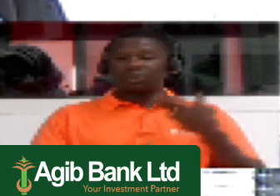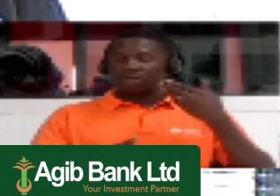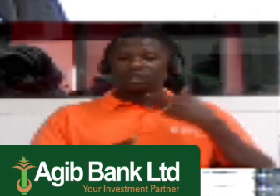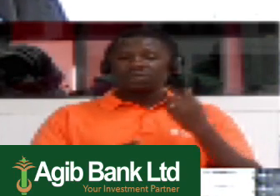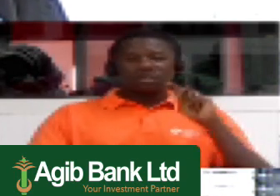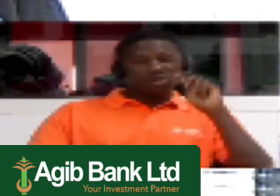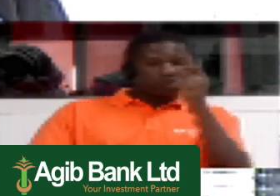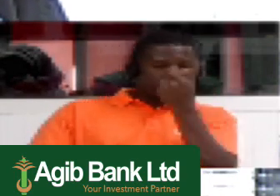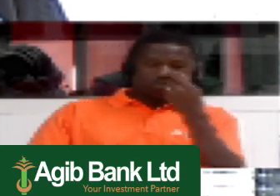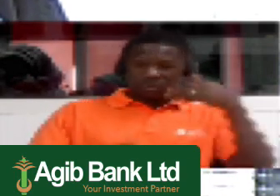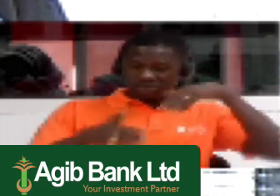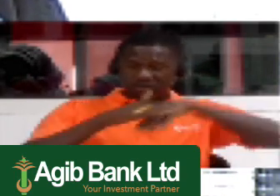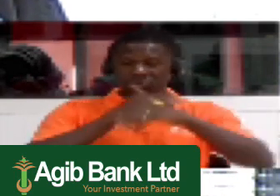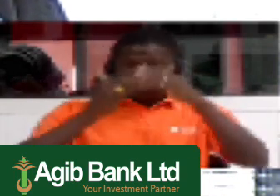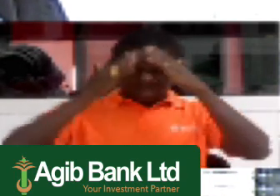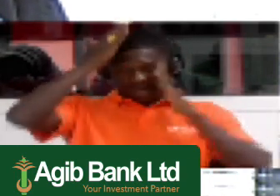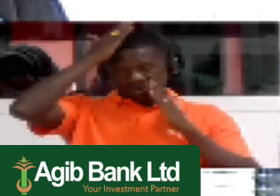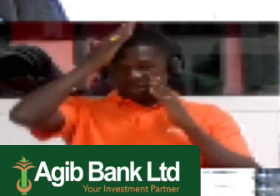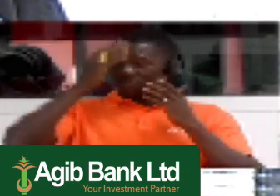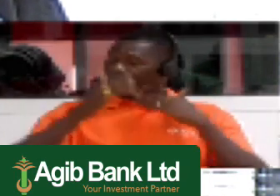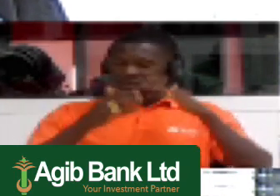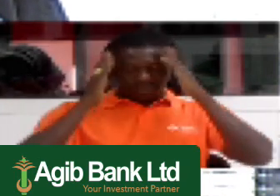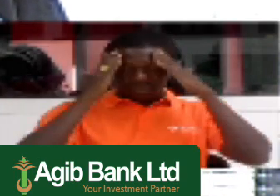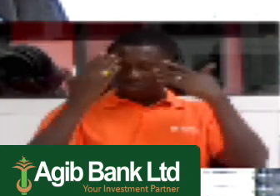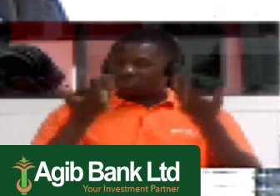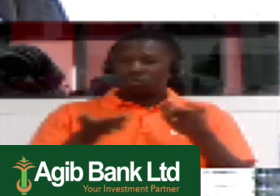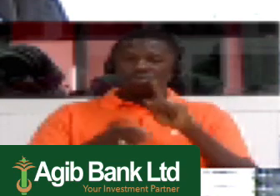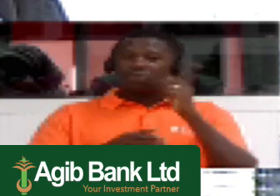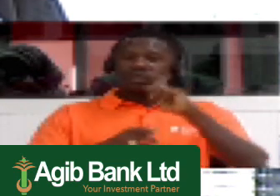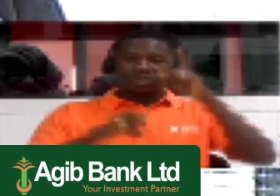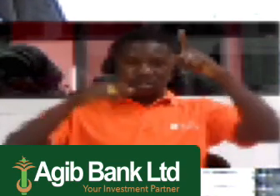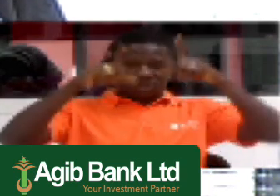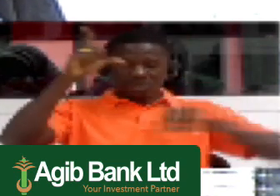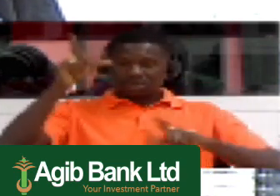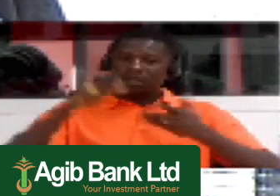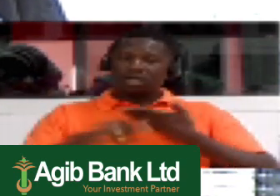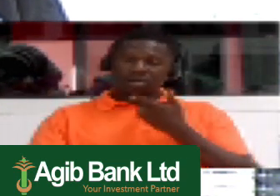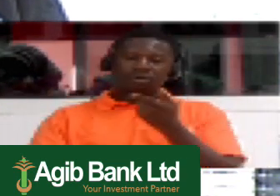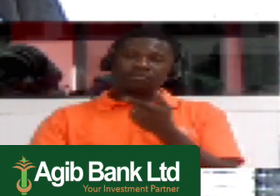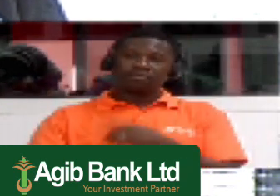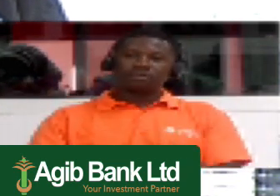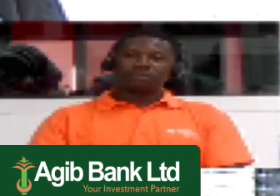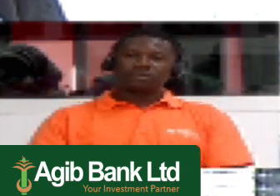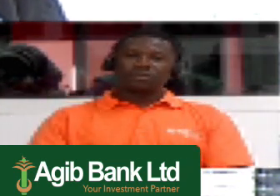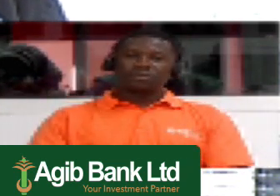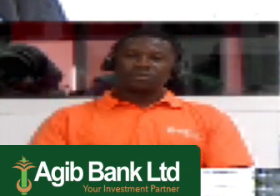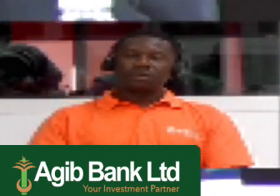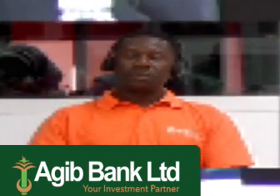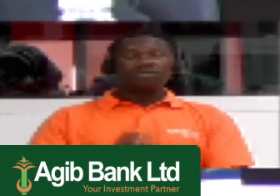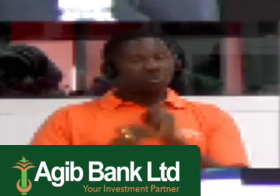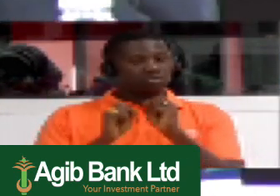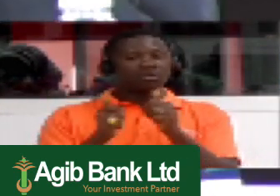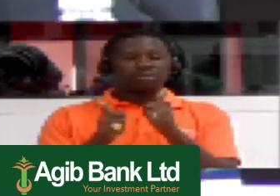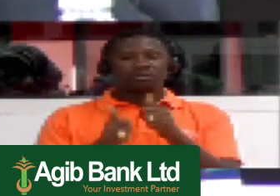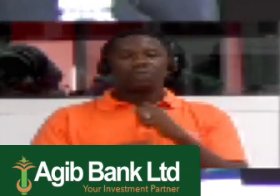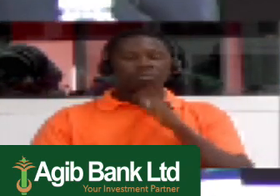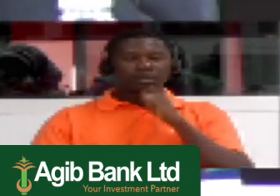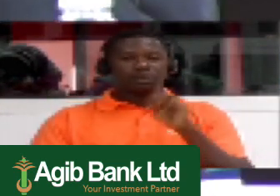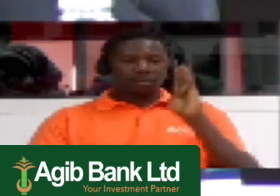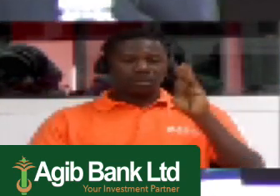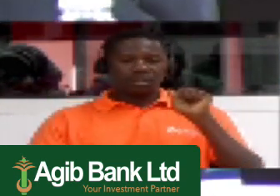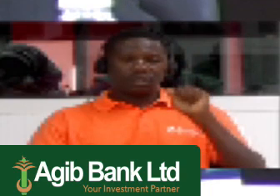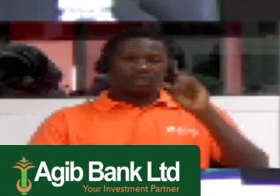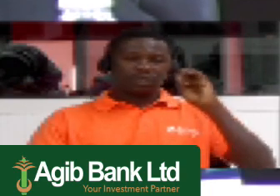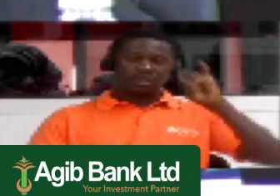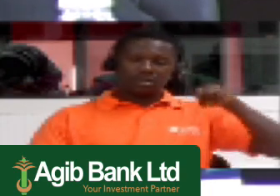was getting to the soldiers newly, so I could not tell what their ranks were. That's fine, Mr. Badjie. What about the military police? Who